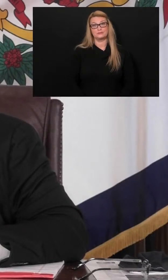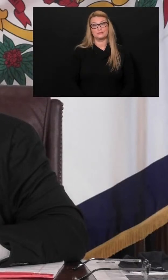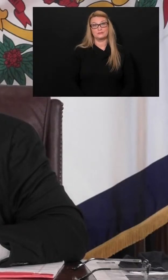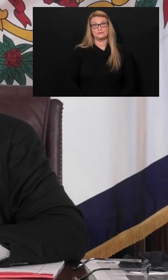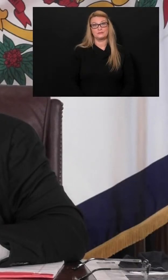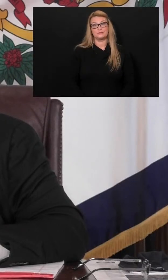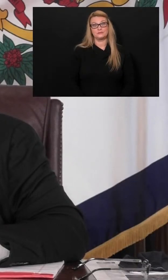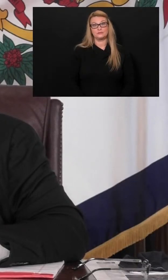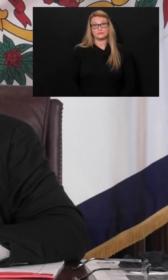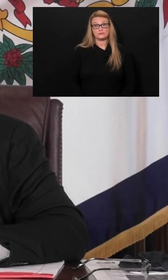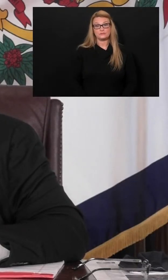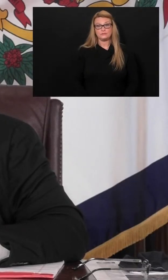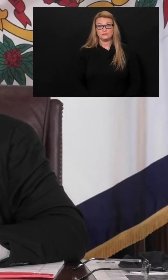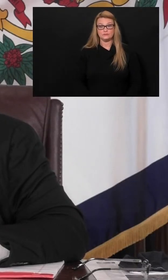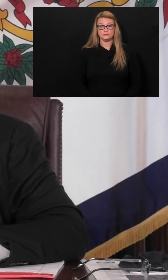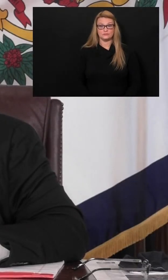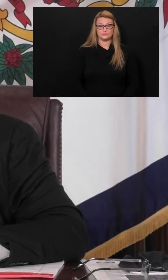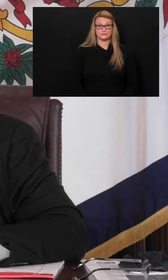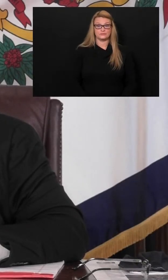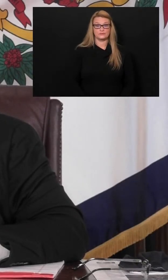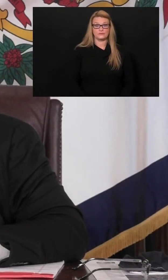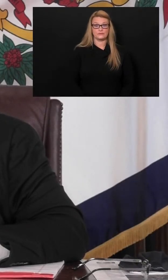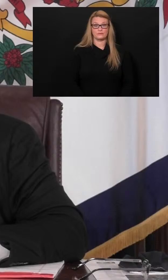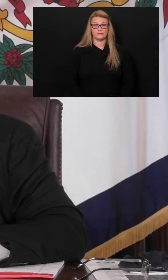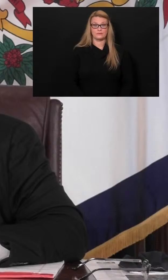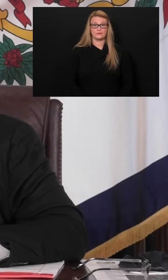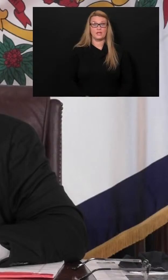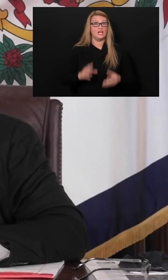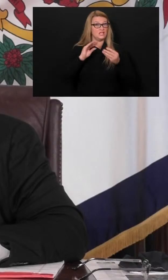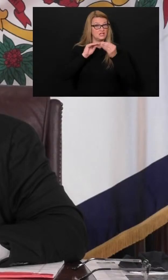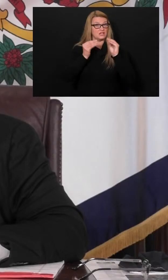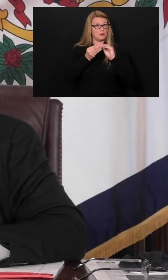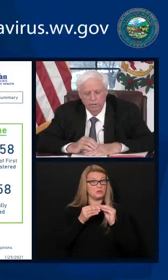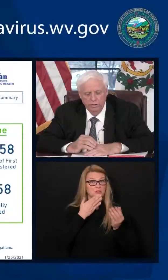Our numbers in lots of ways are better. We've only had